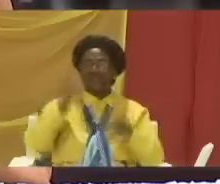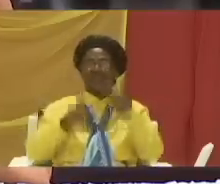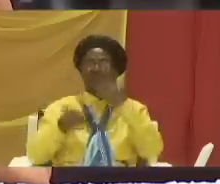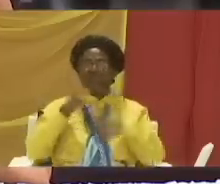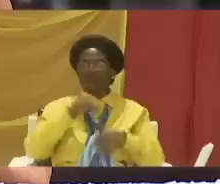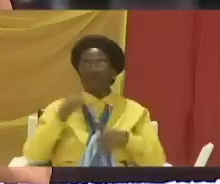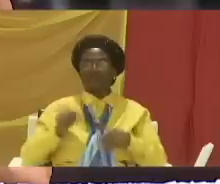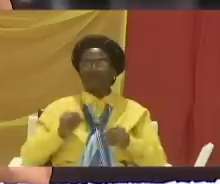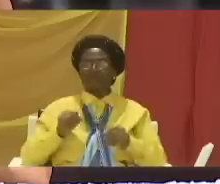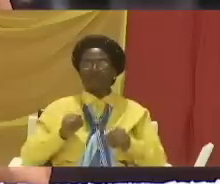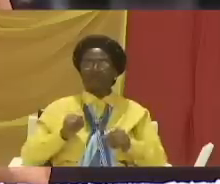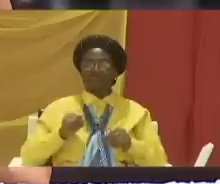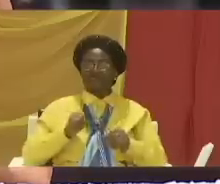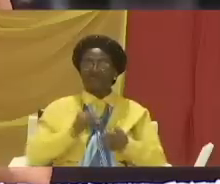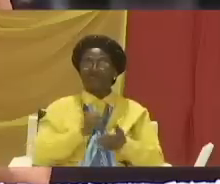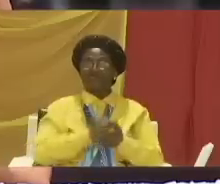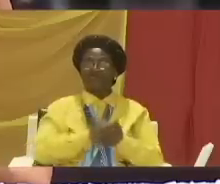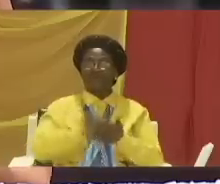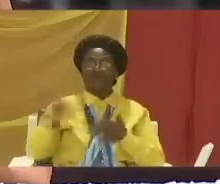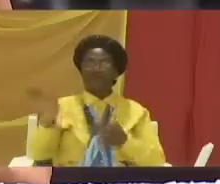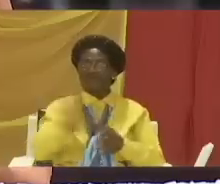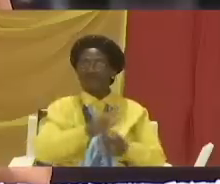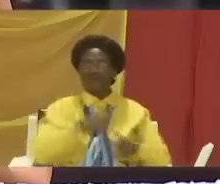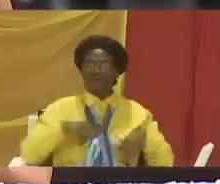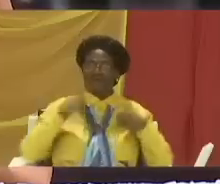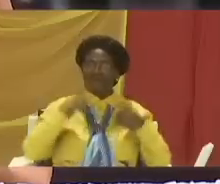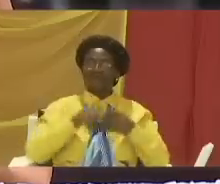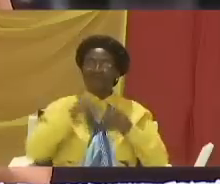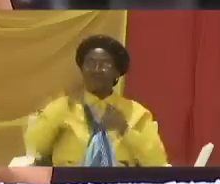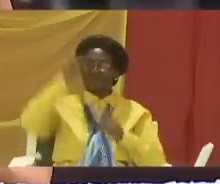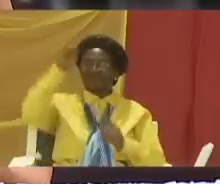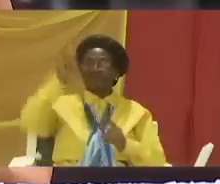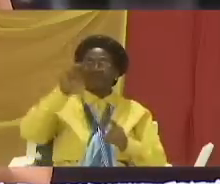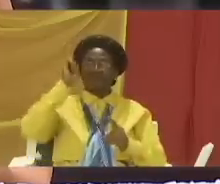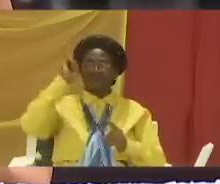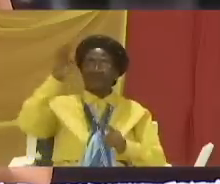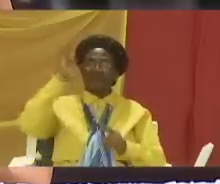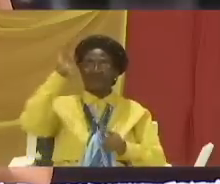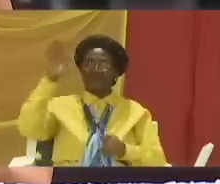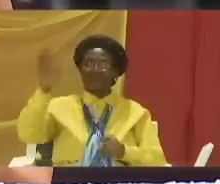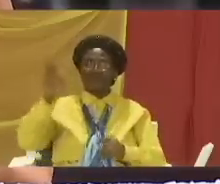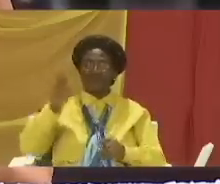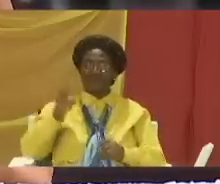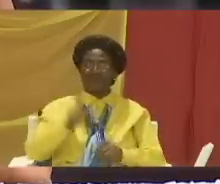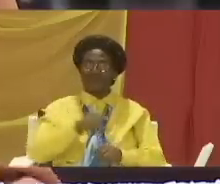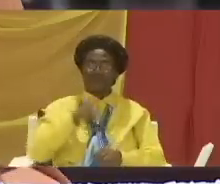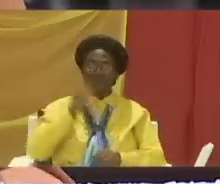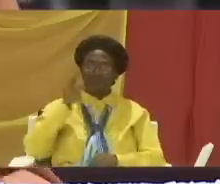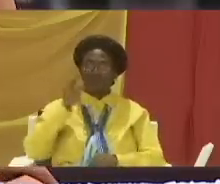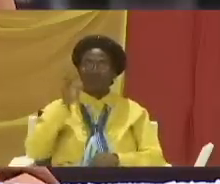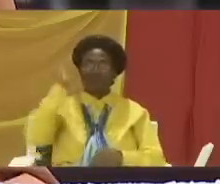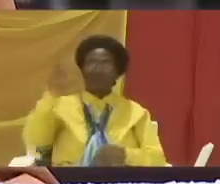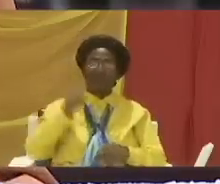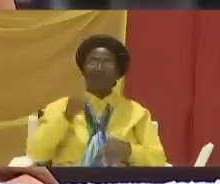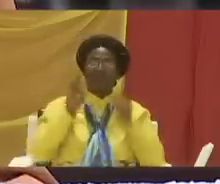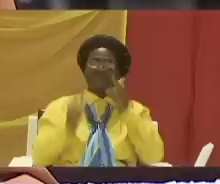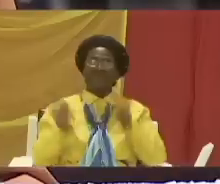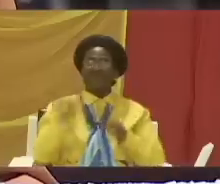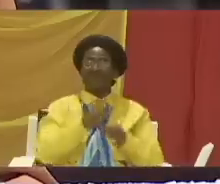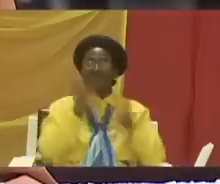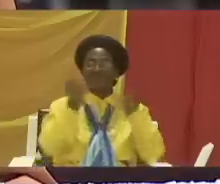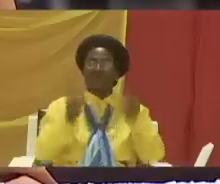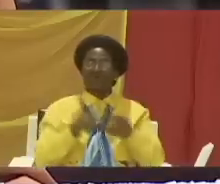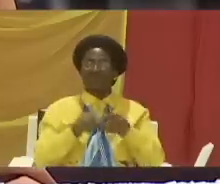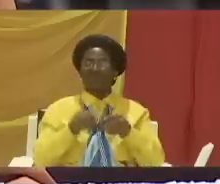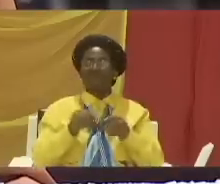You never can tell if a night like this will ever come again. So if you want to give your life to